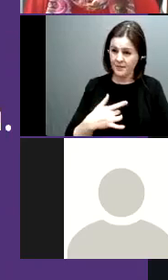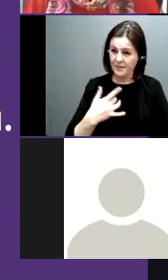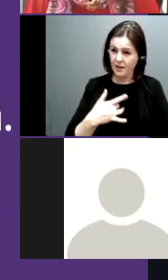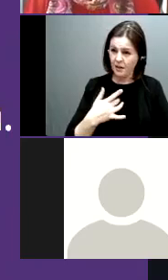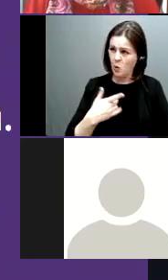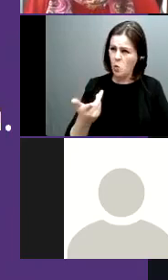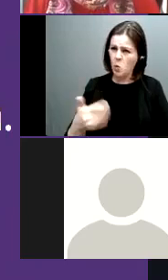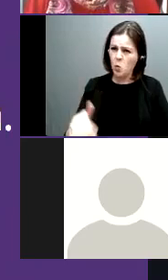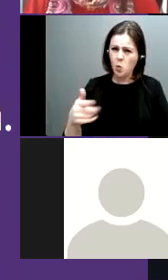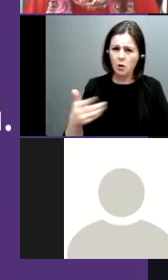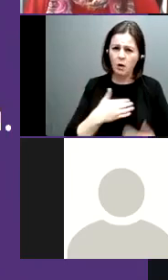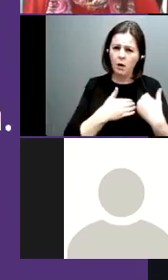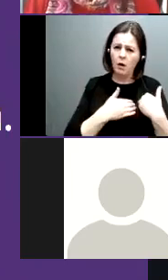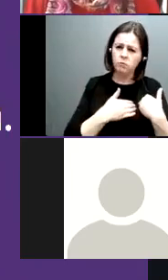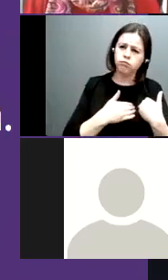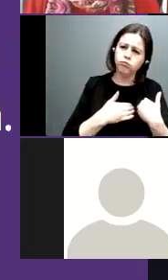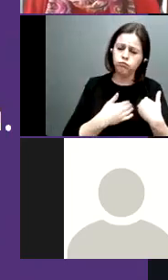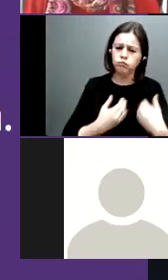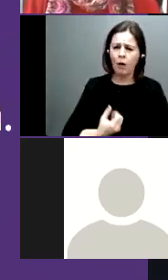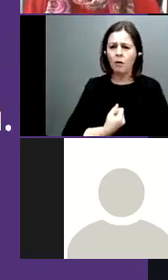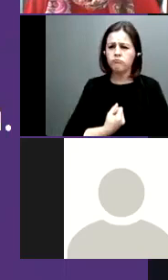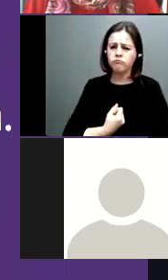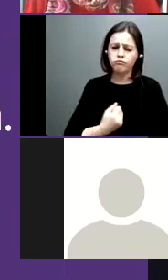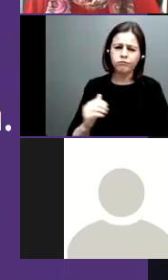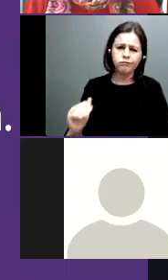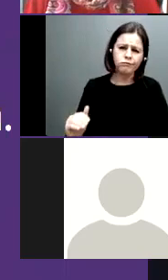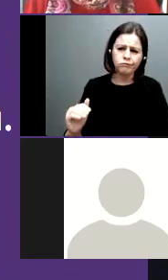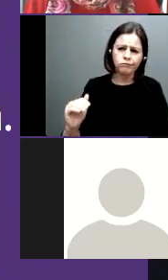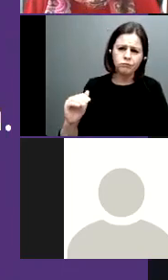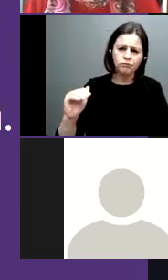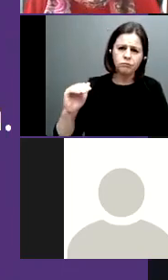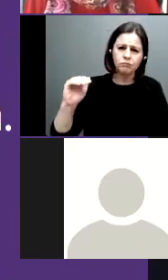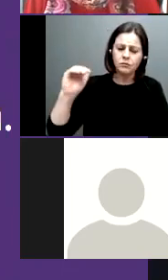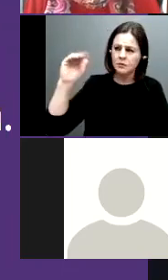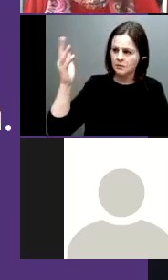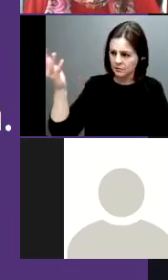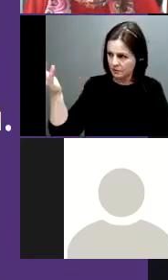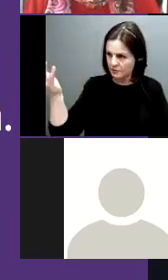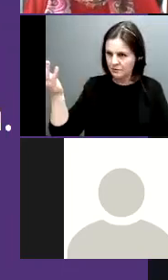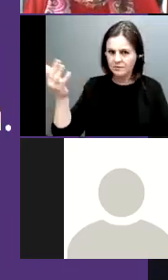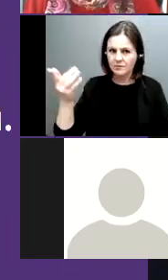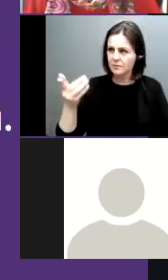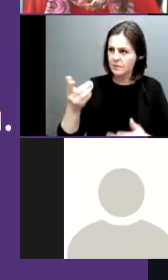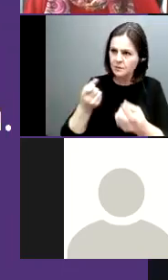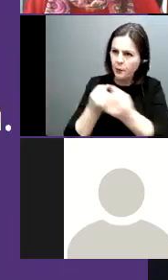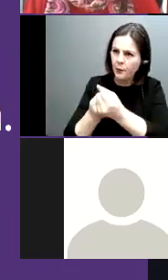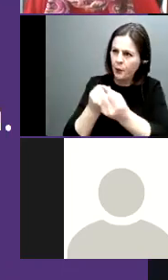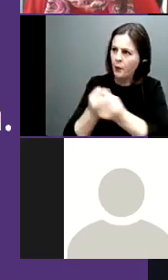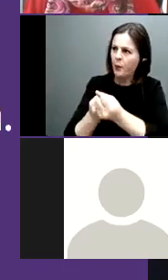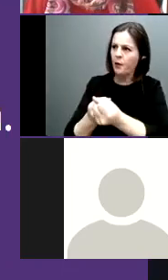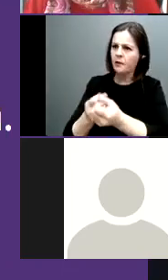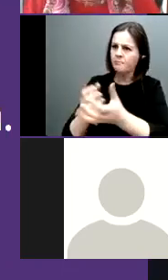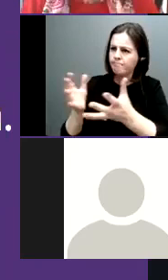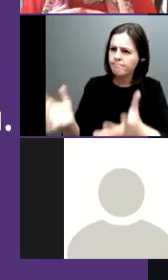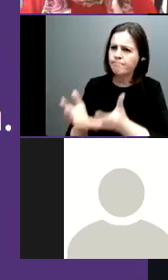the weight of this burden with them their entire lives without being able to get some support around